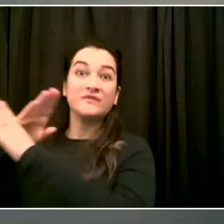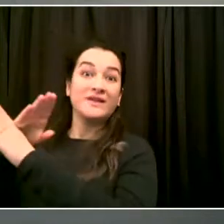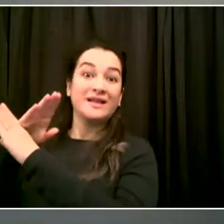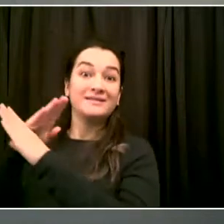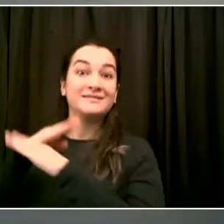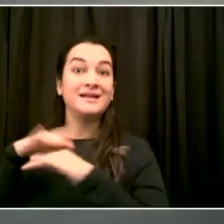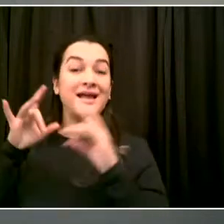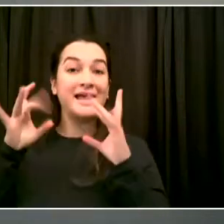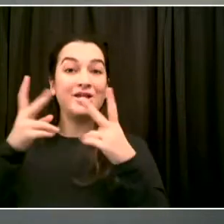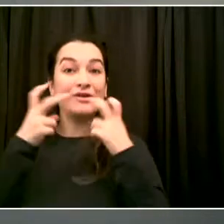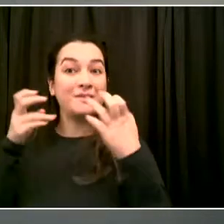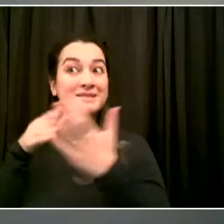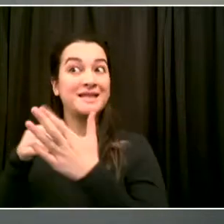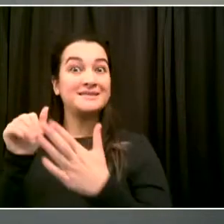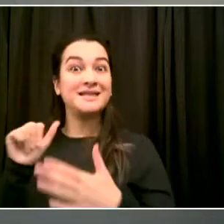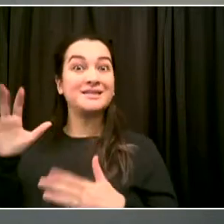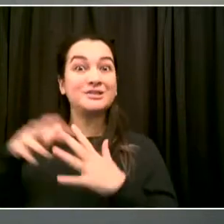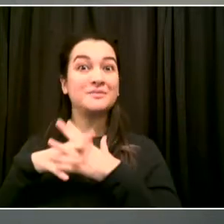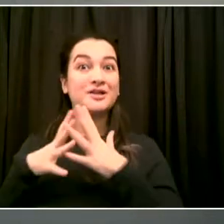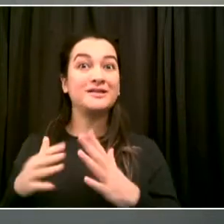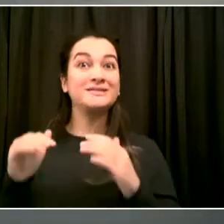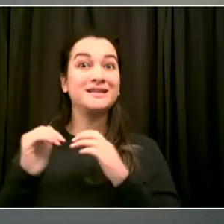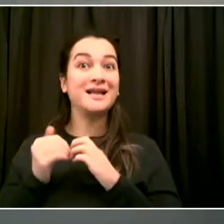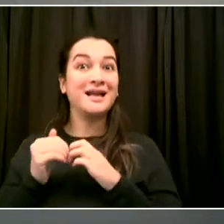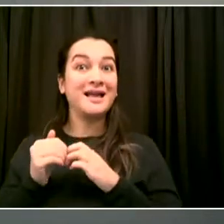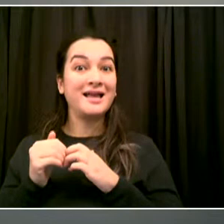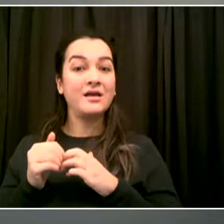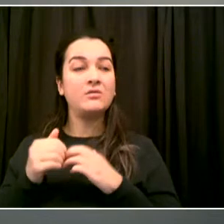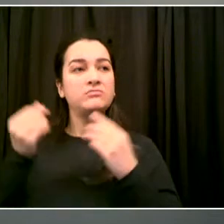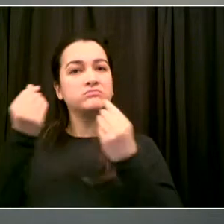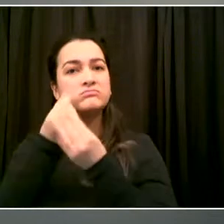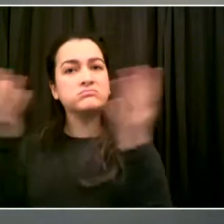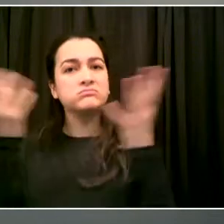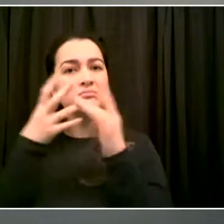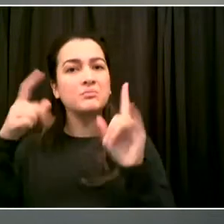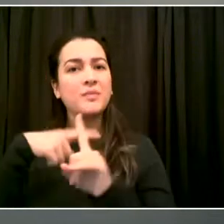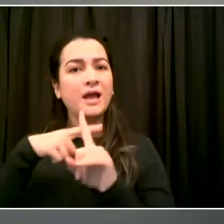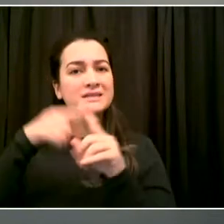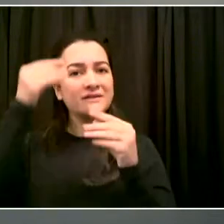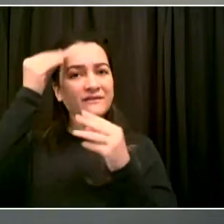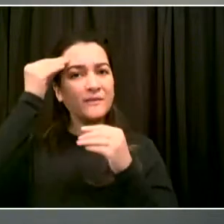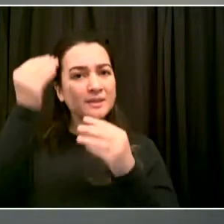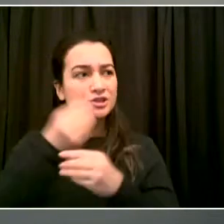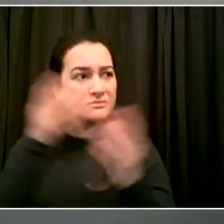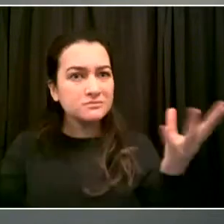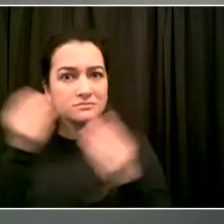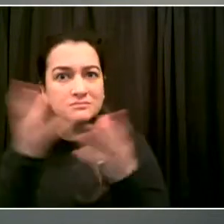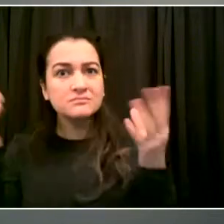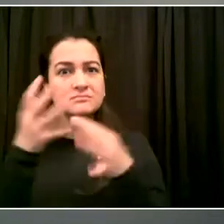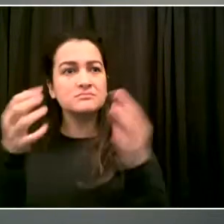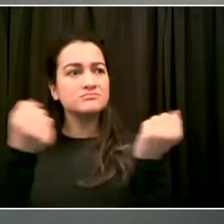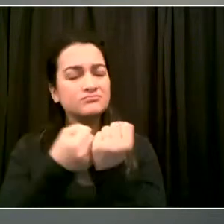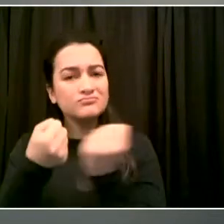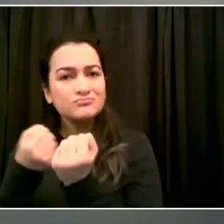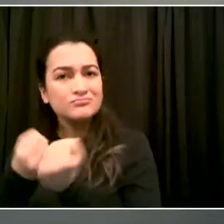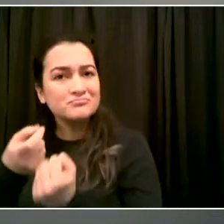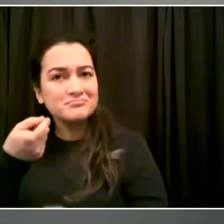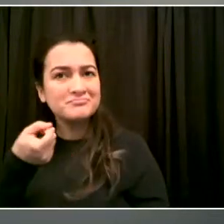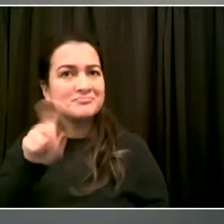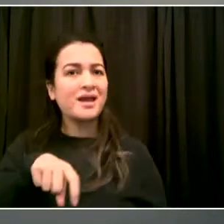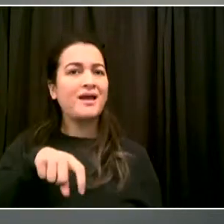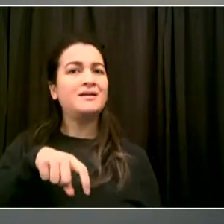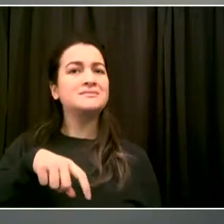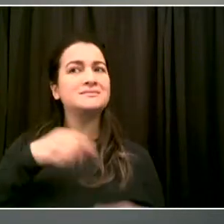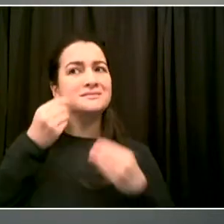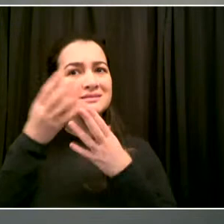Task Force, this is all part of the initiative that we're taking to make the community aware, to make